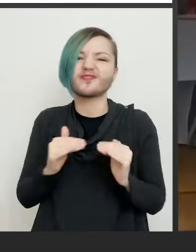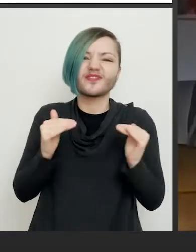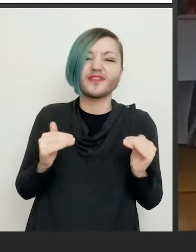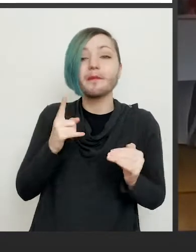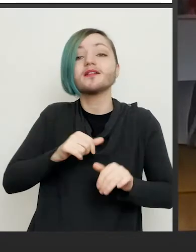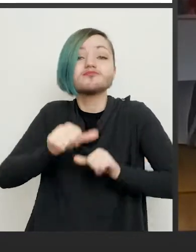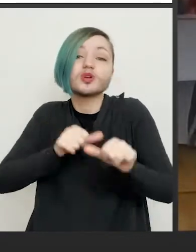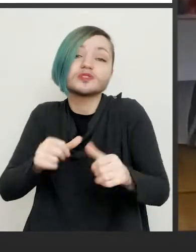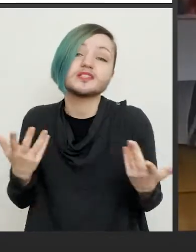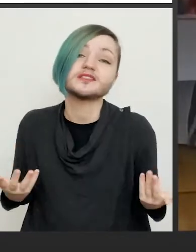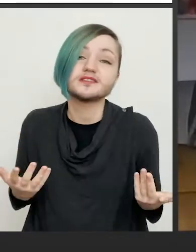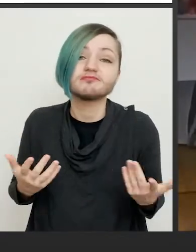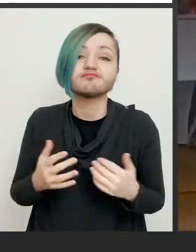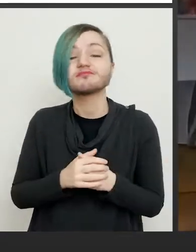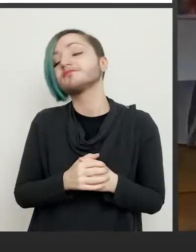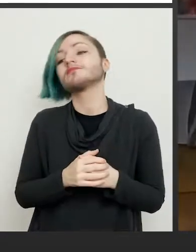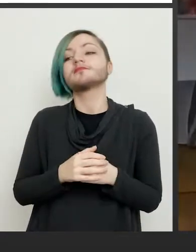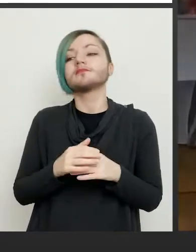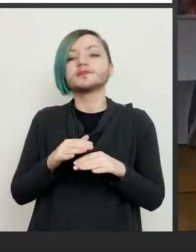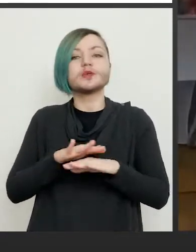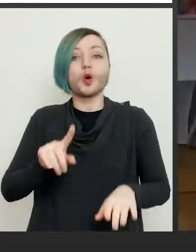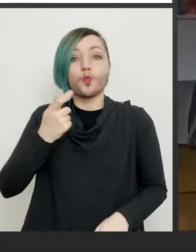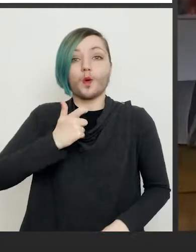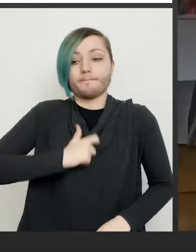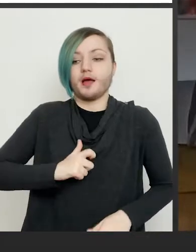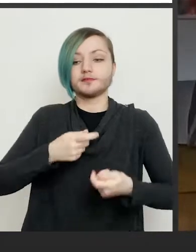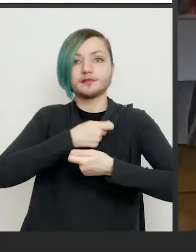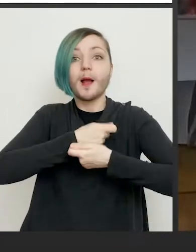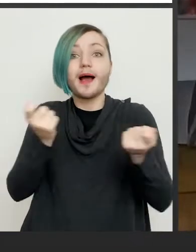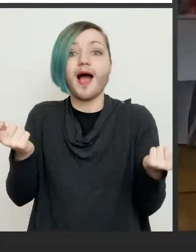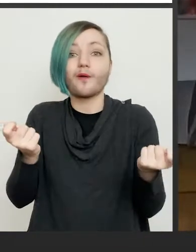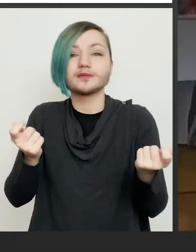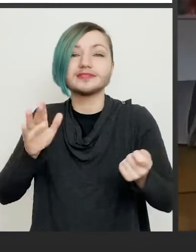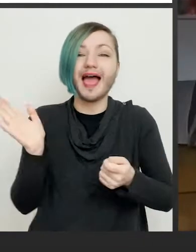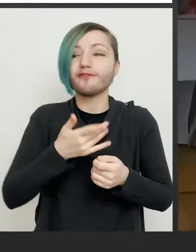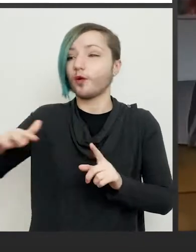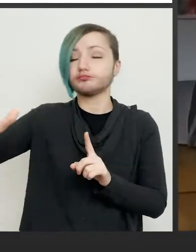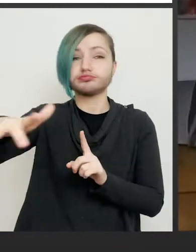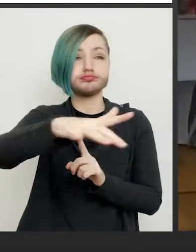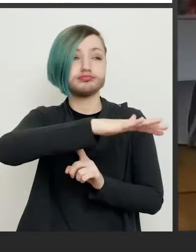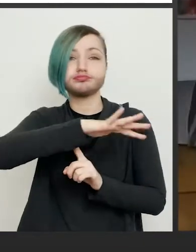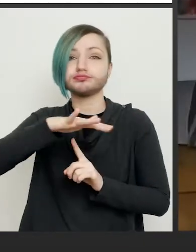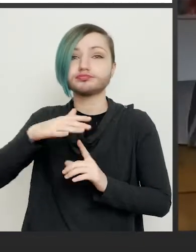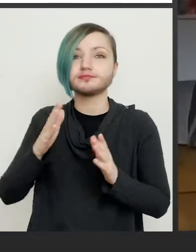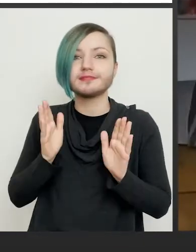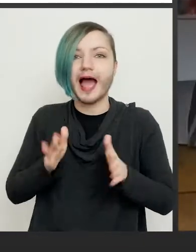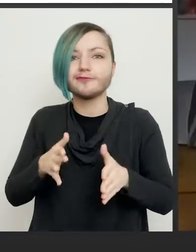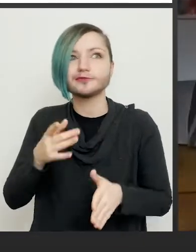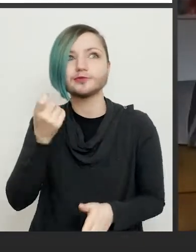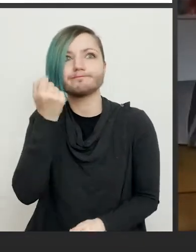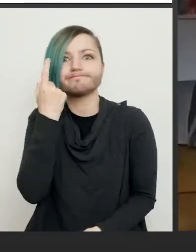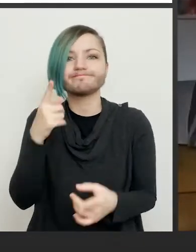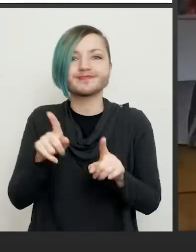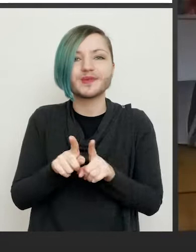for everyone. I think there's never just one person that comes out. You know, it's their whole surroundings that also have to sort of get to grips with